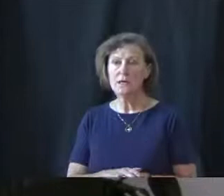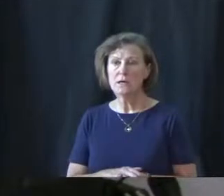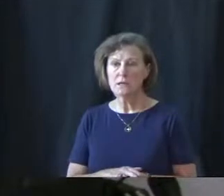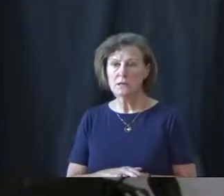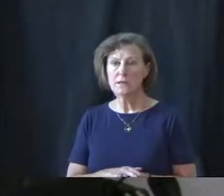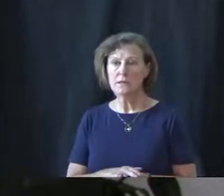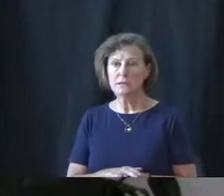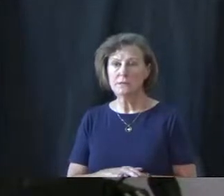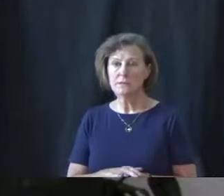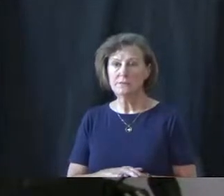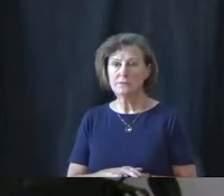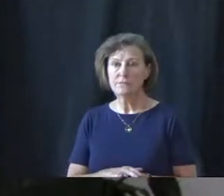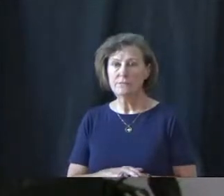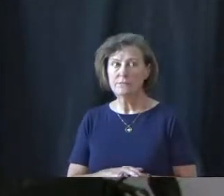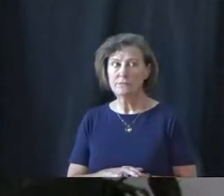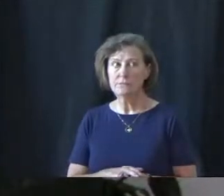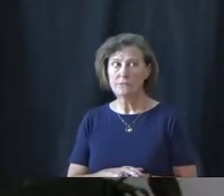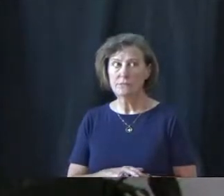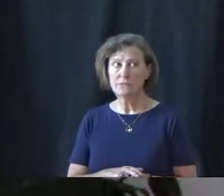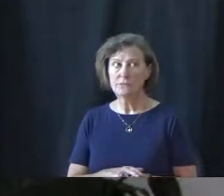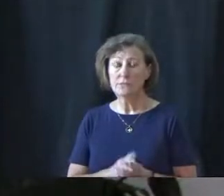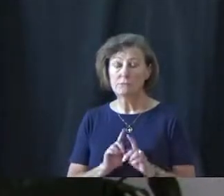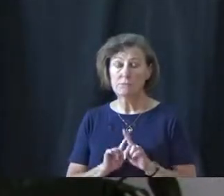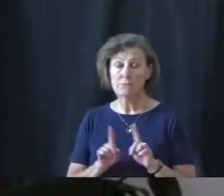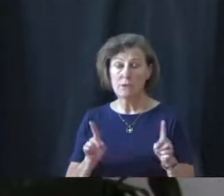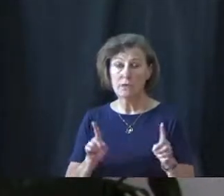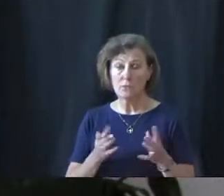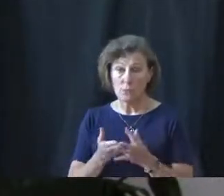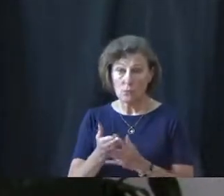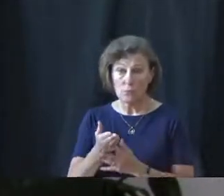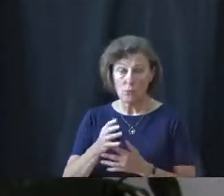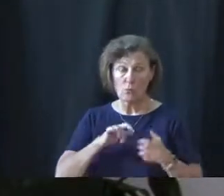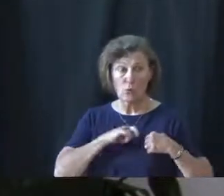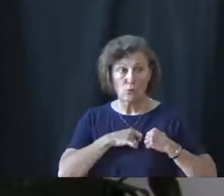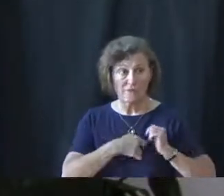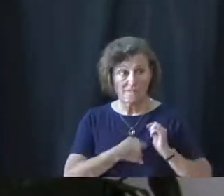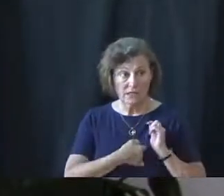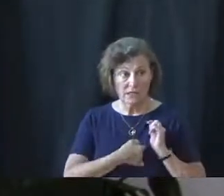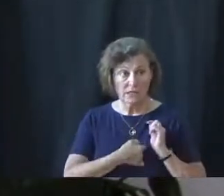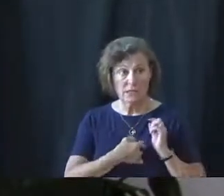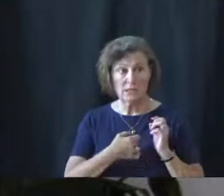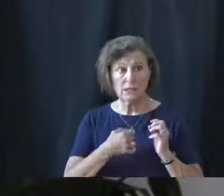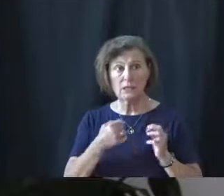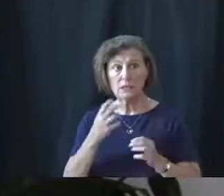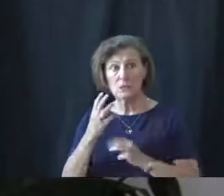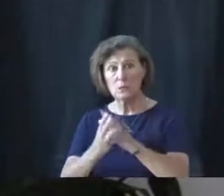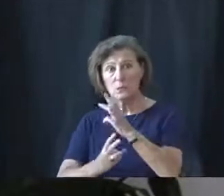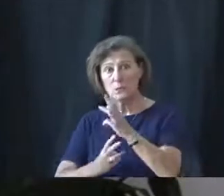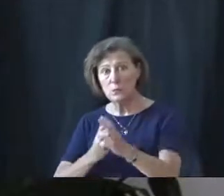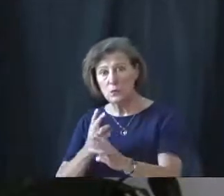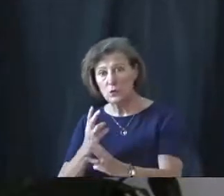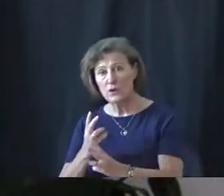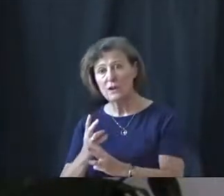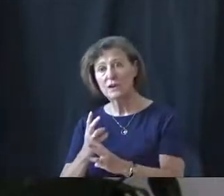And yet through grieving, the world and life becomes